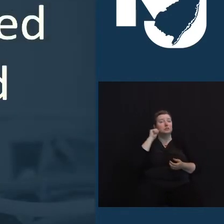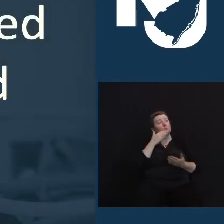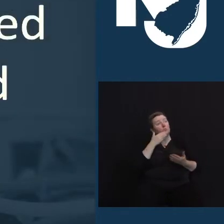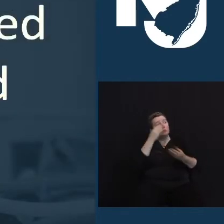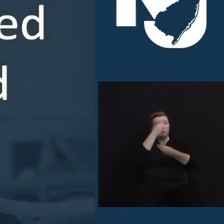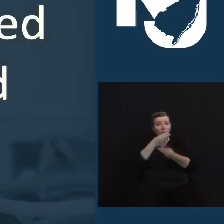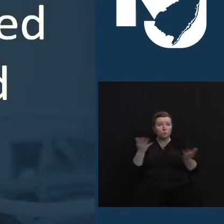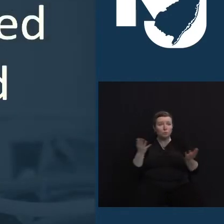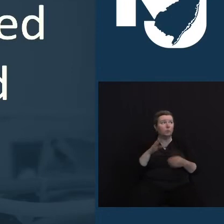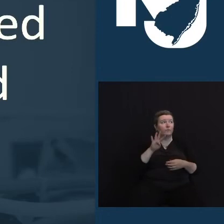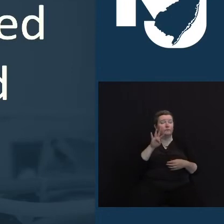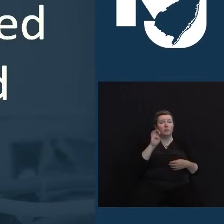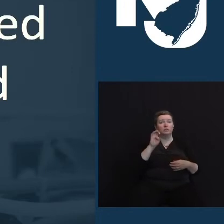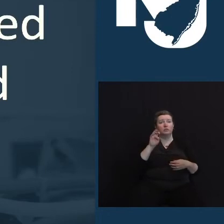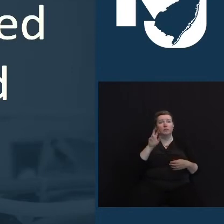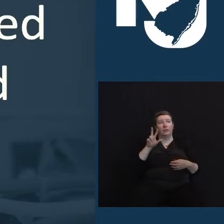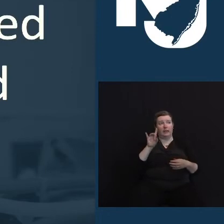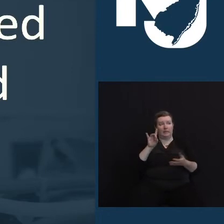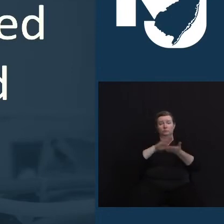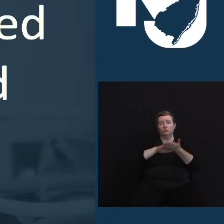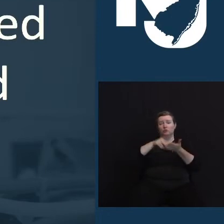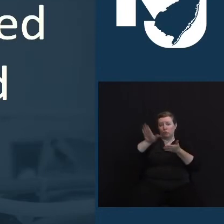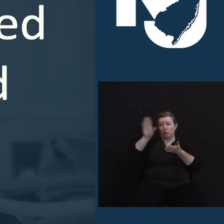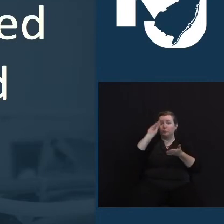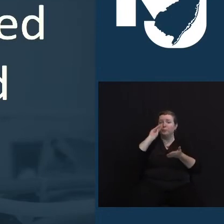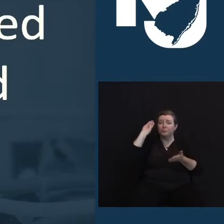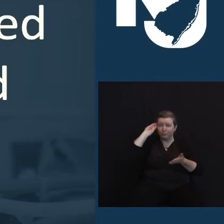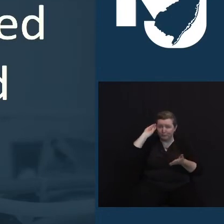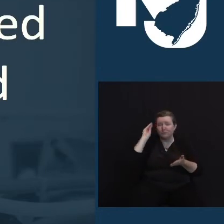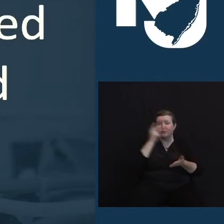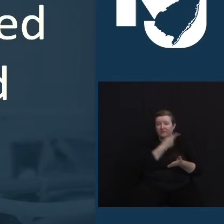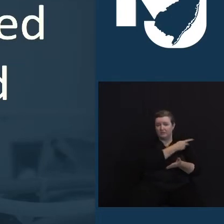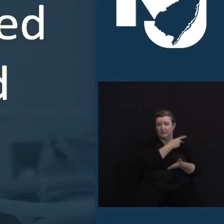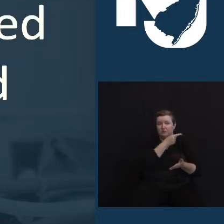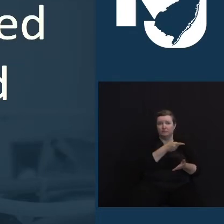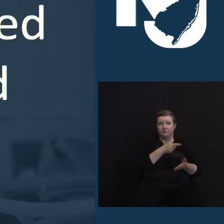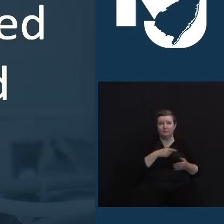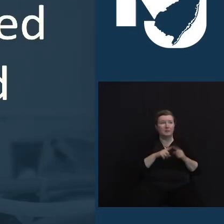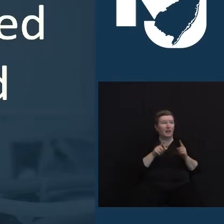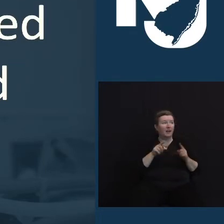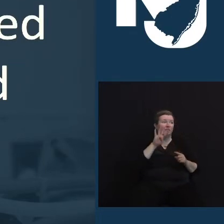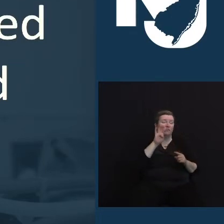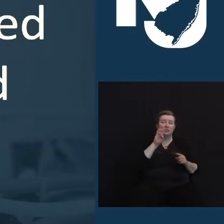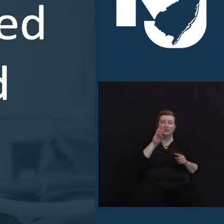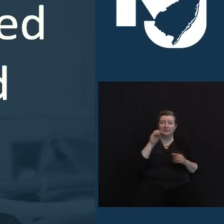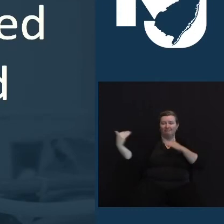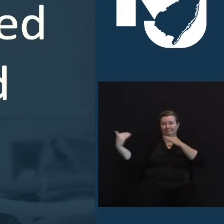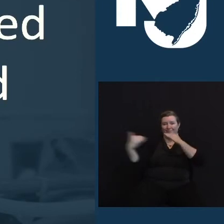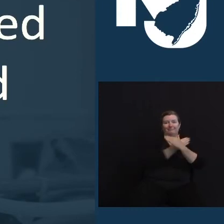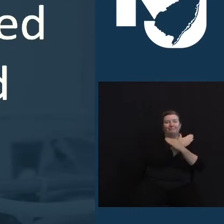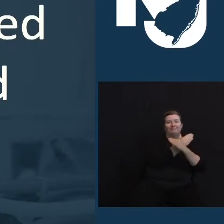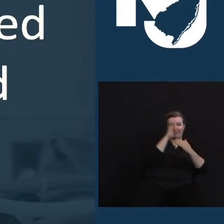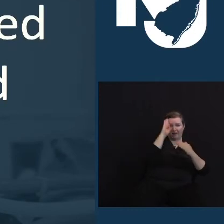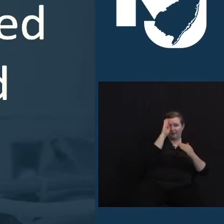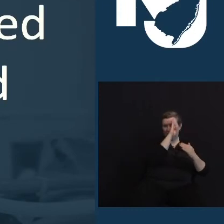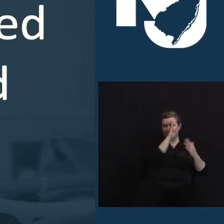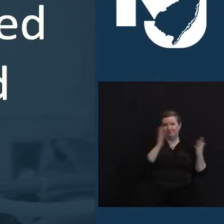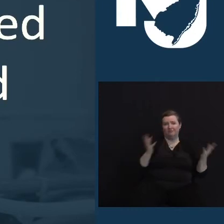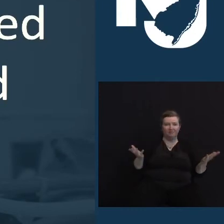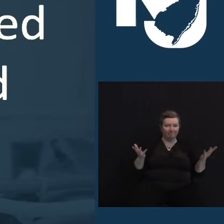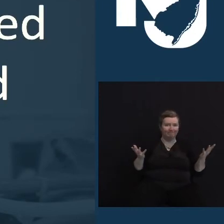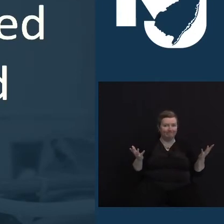live patients were discharged across our 71 hospitals, but 460 patients were admitted. And again,